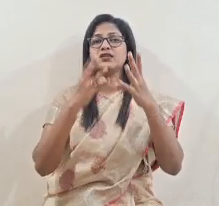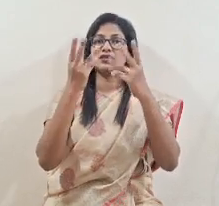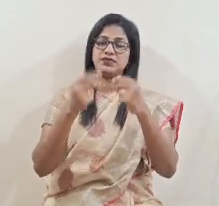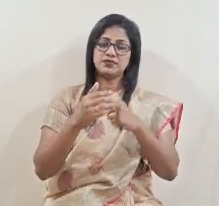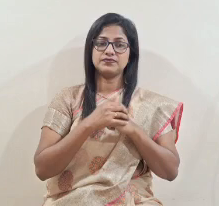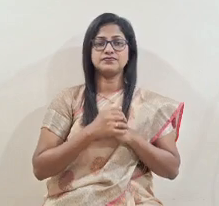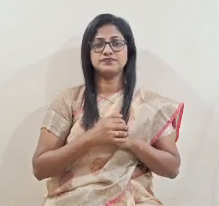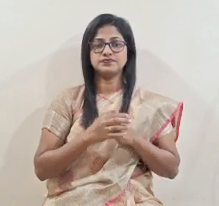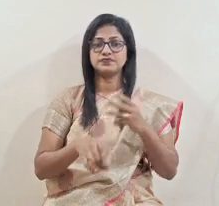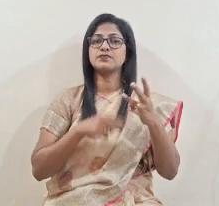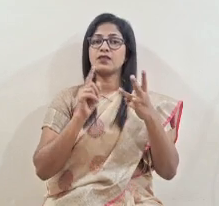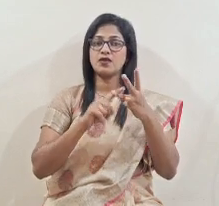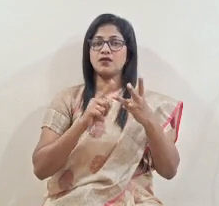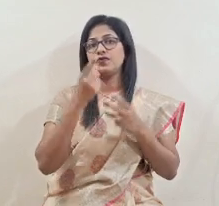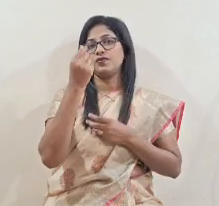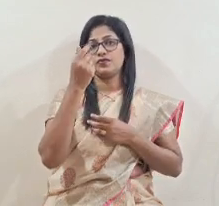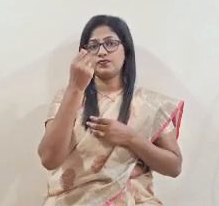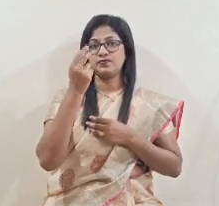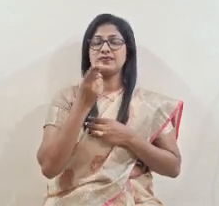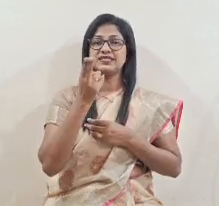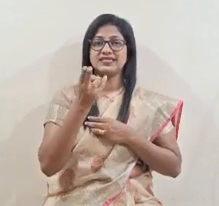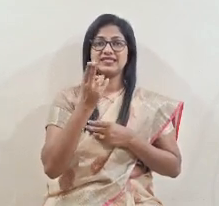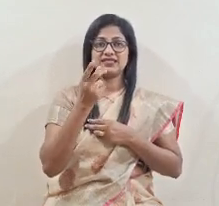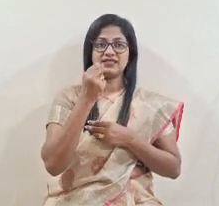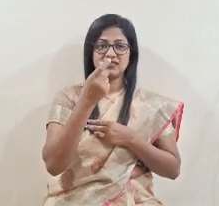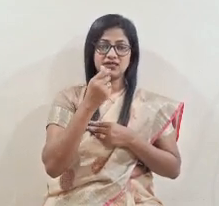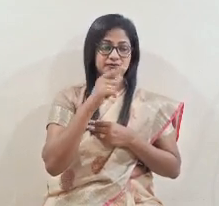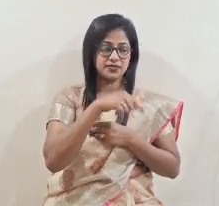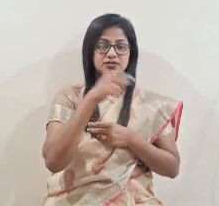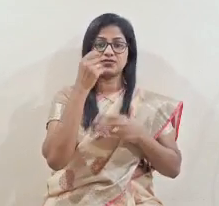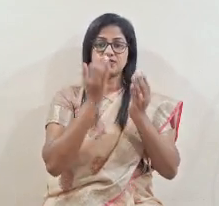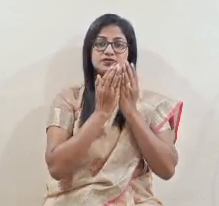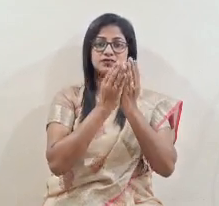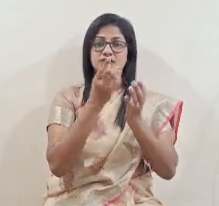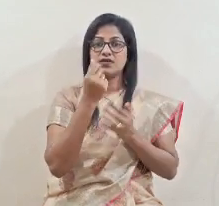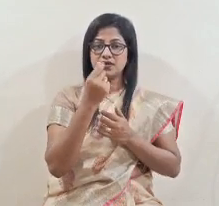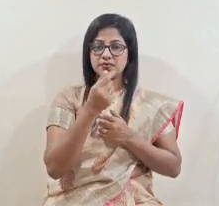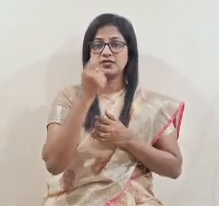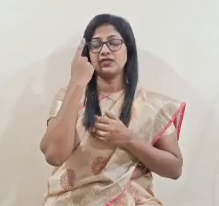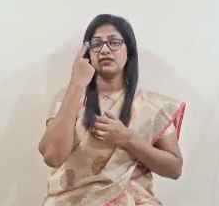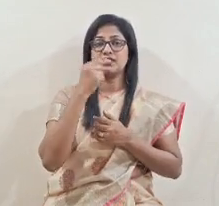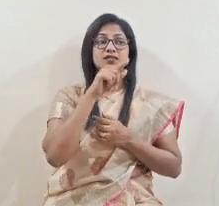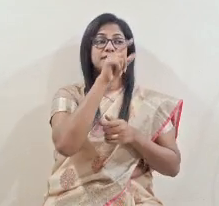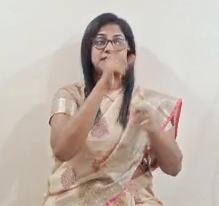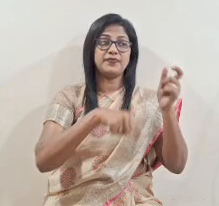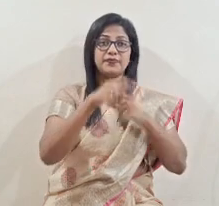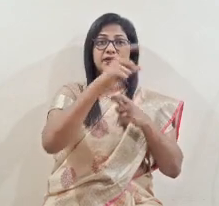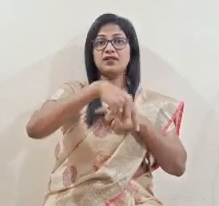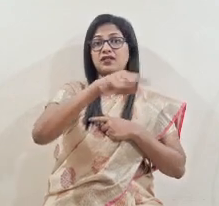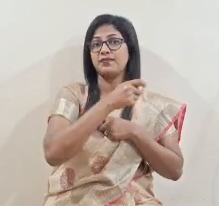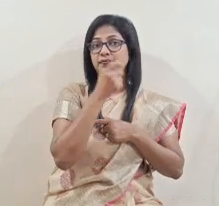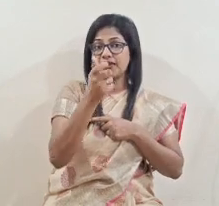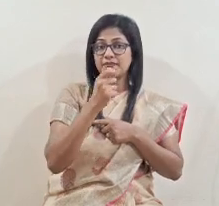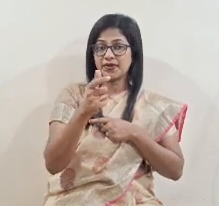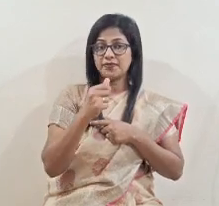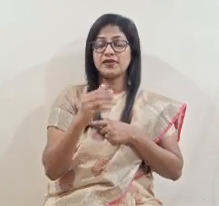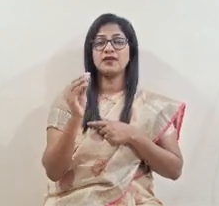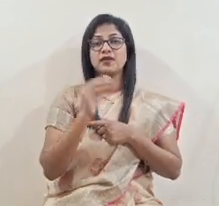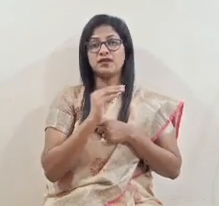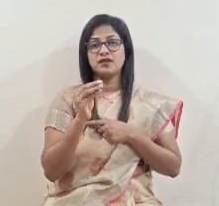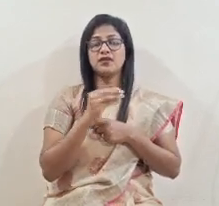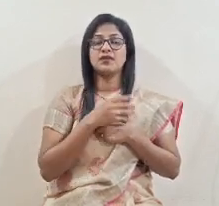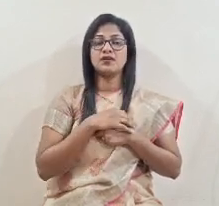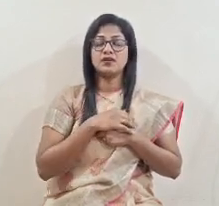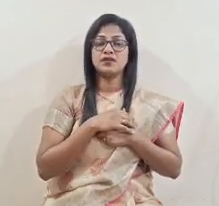and calculated. Third is cost, that is ticket fare of the ferry is understood, where the willingness of the users to pay the fare which has been